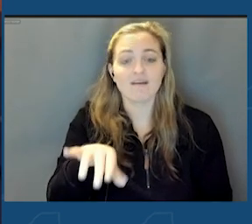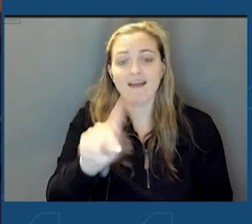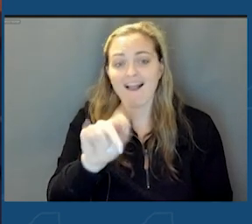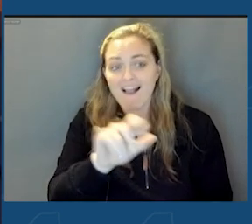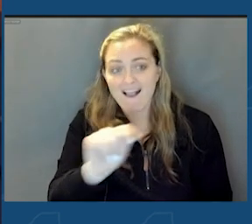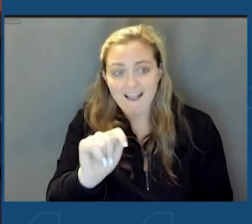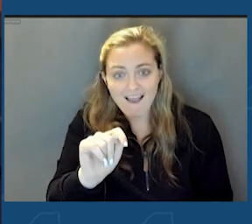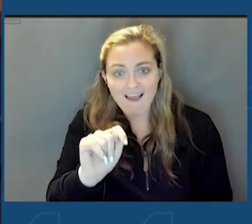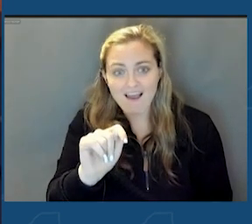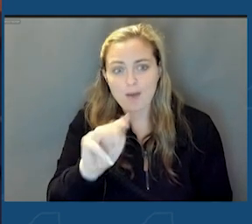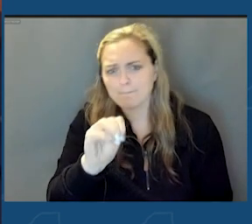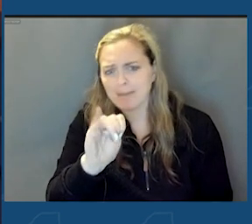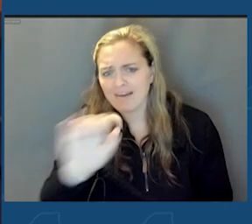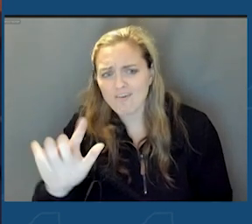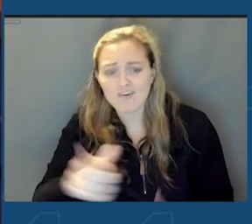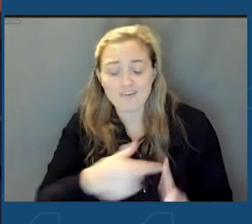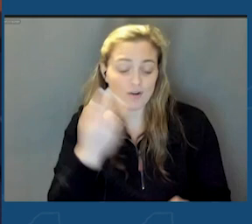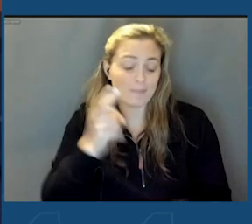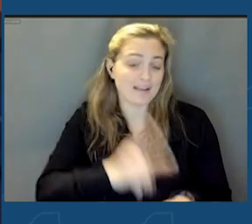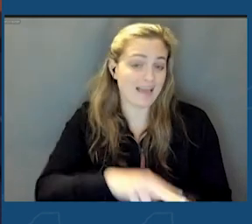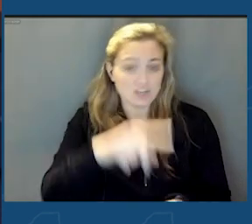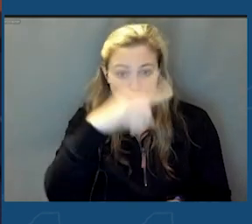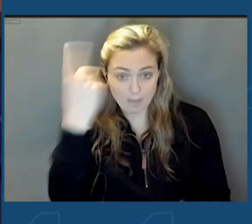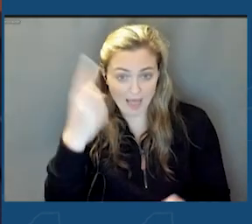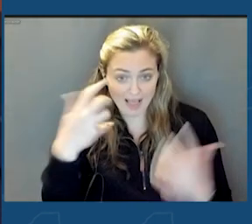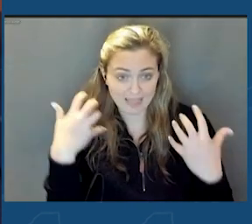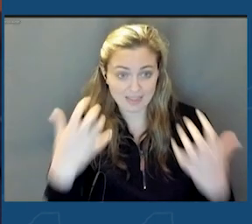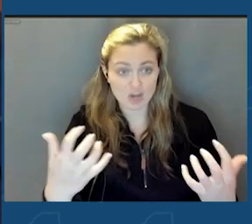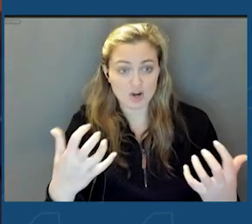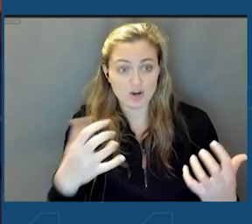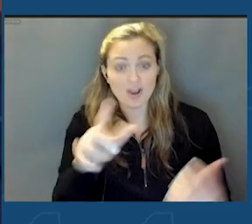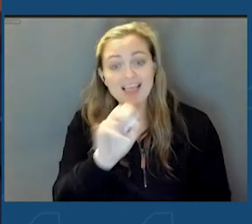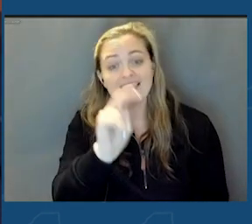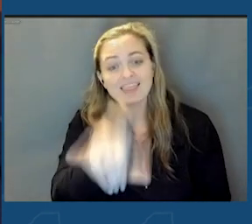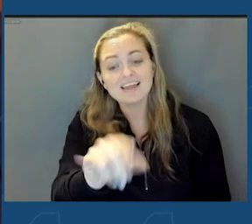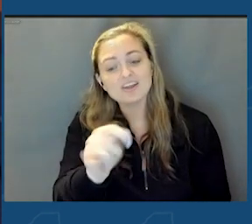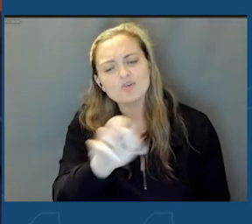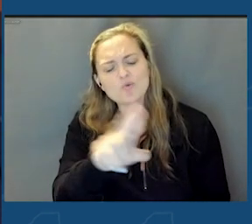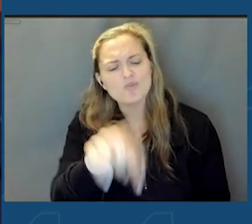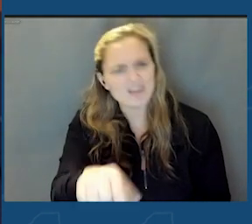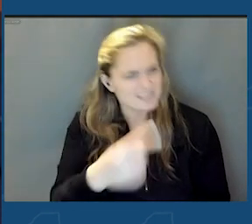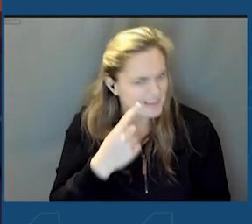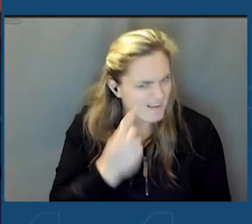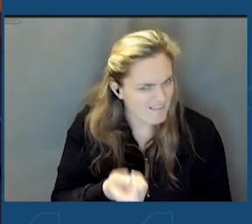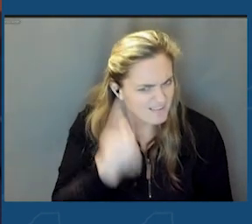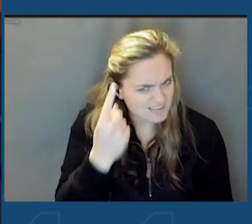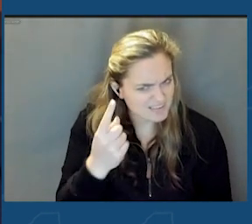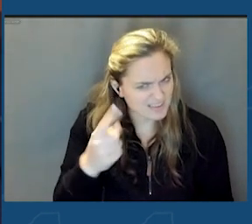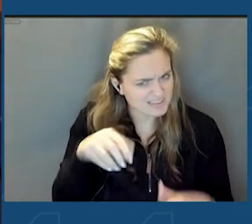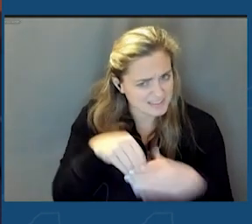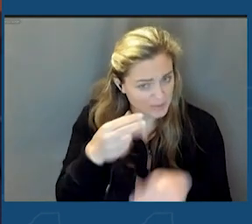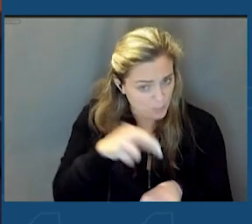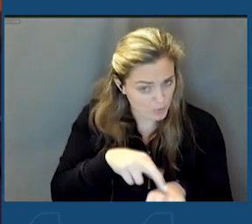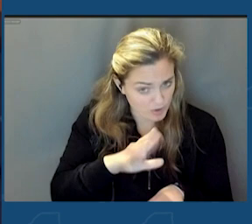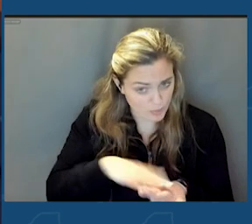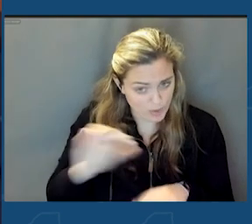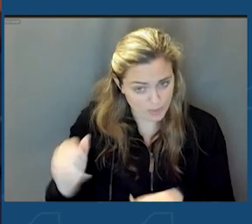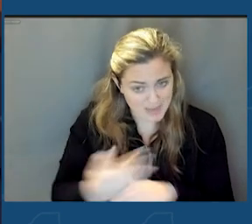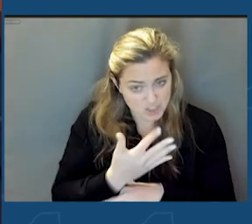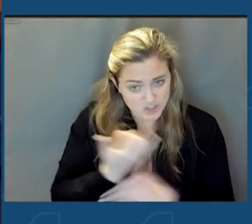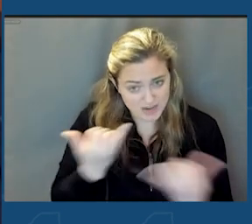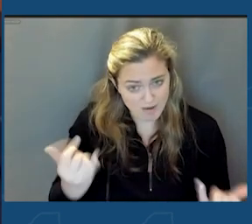Lifkoff from National Black Theater, and Vinny Torres, who I understand is in Puerto Rico on the beach.